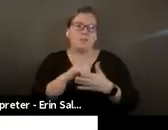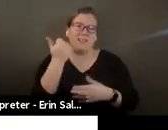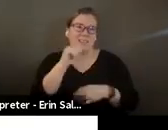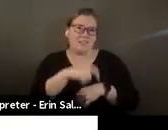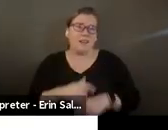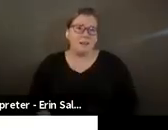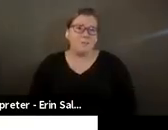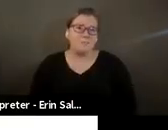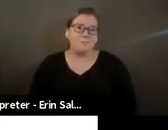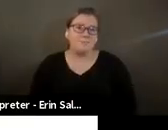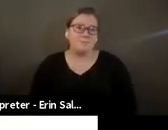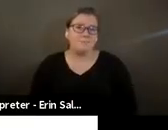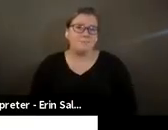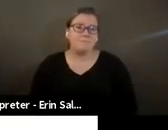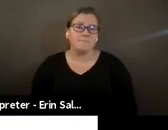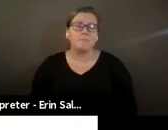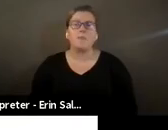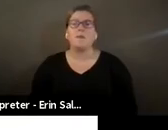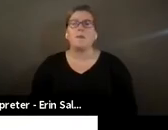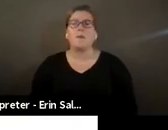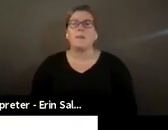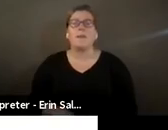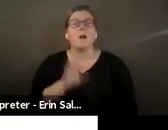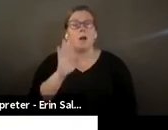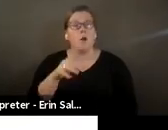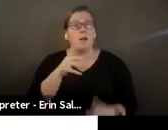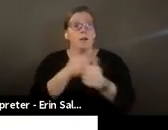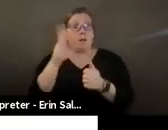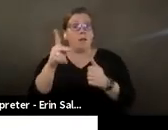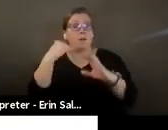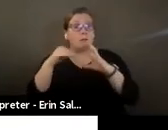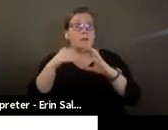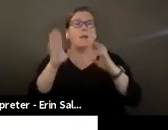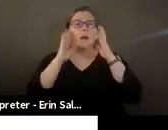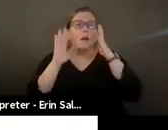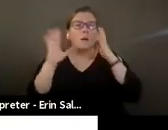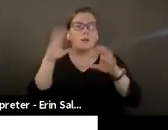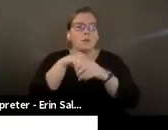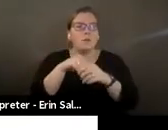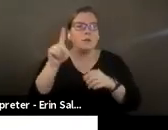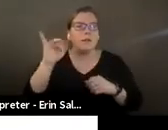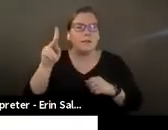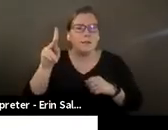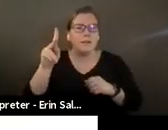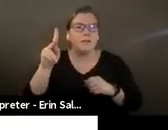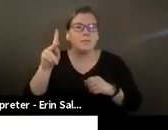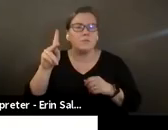time. In that follow-up email, we are going to include a link to a